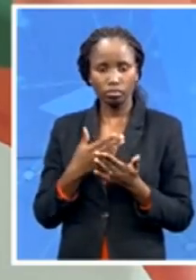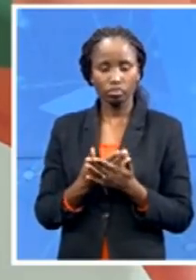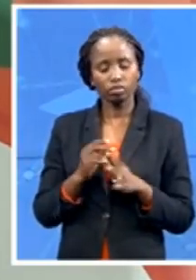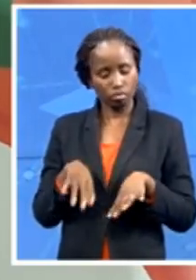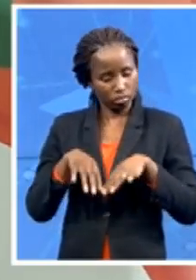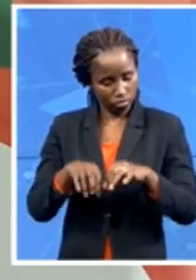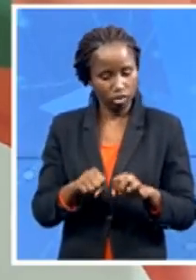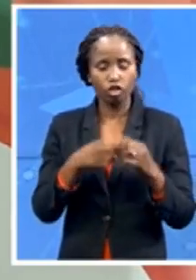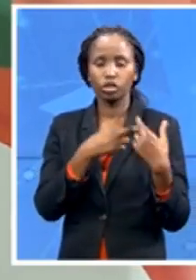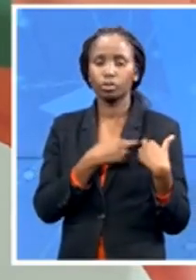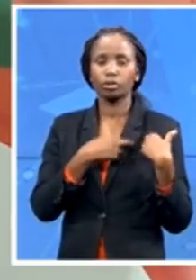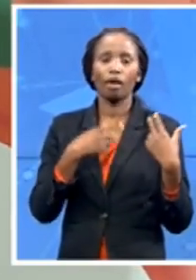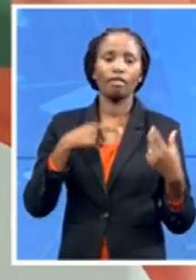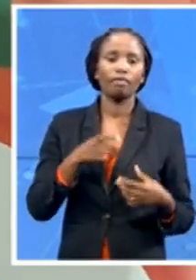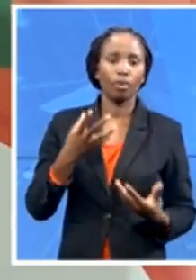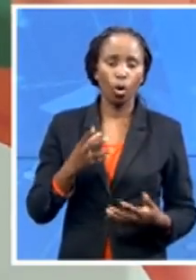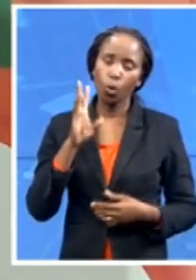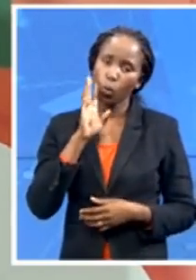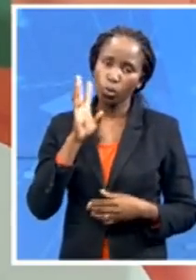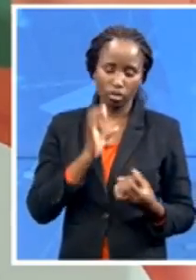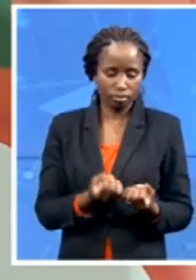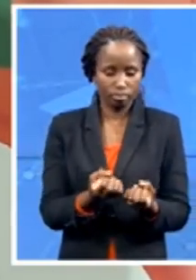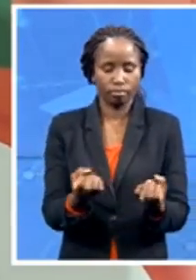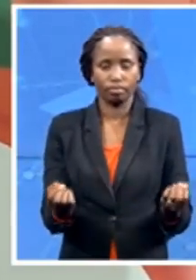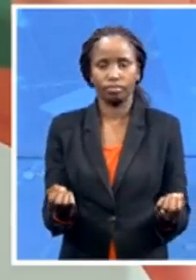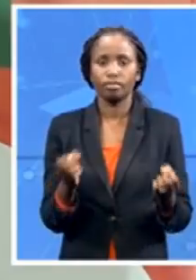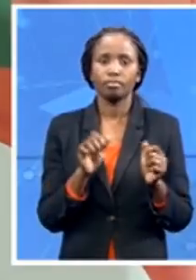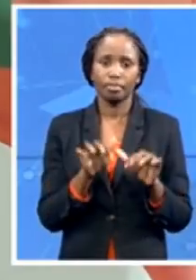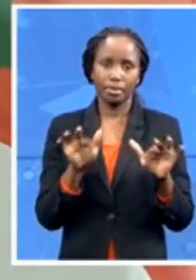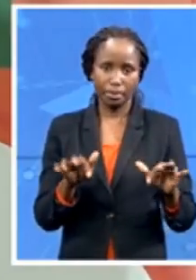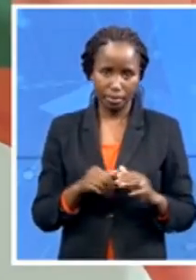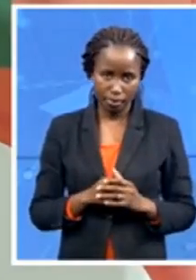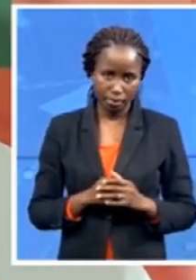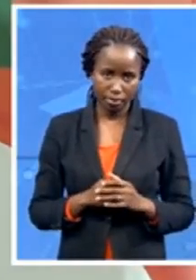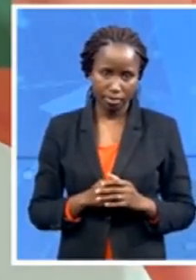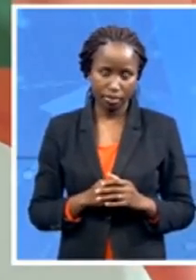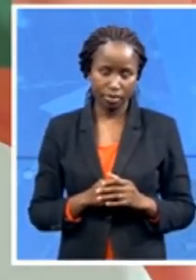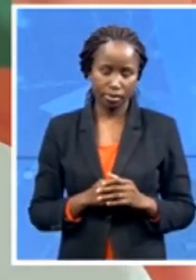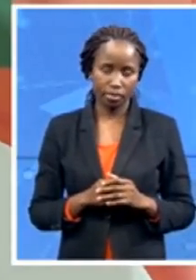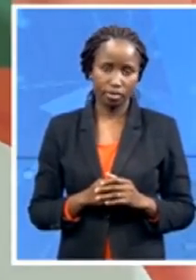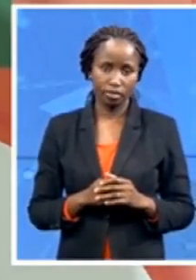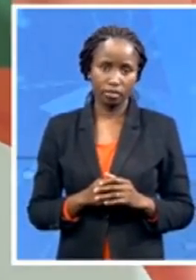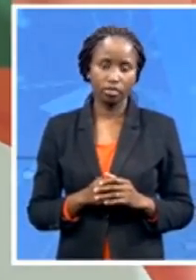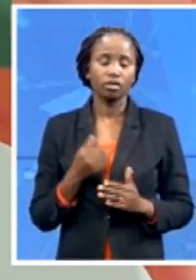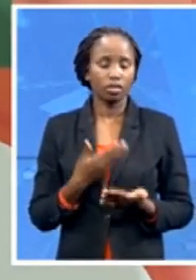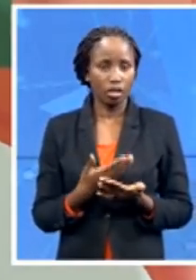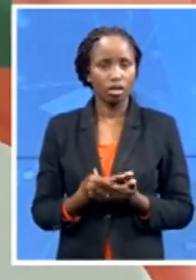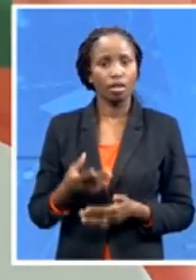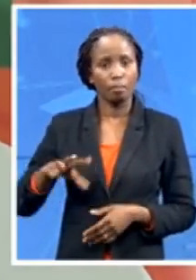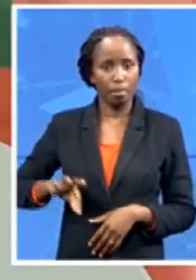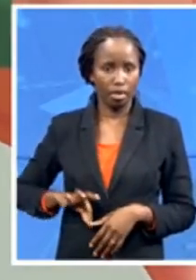supply and benefit from the internal or earning potential.